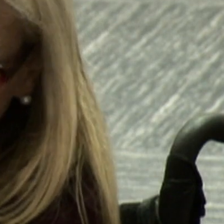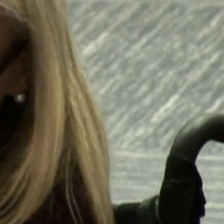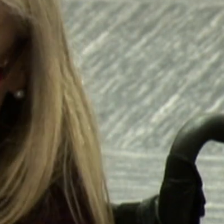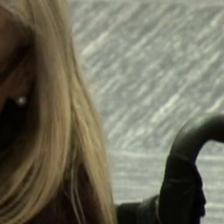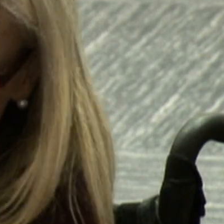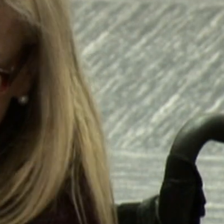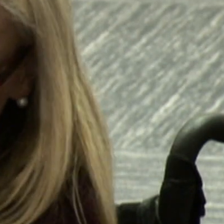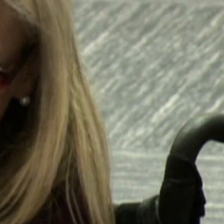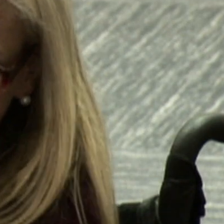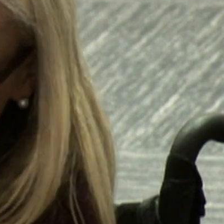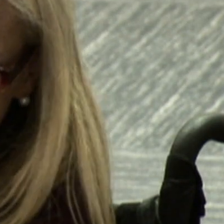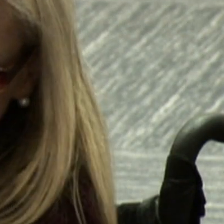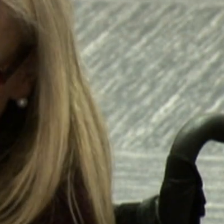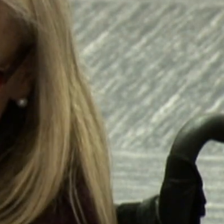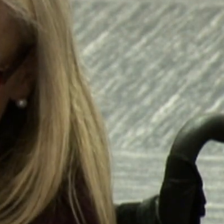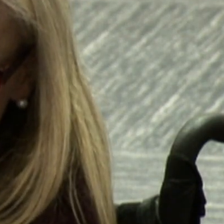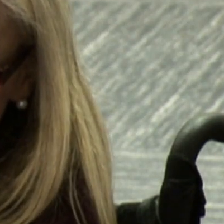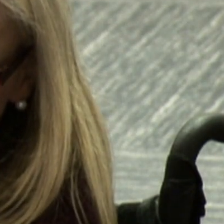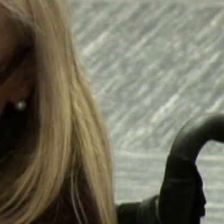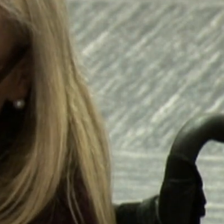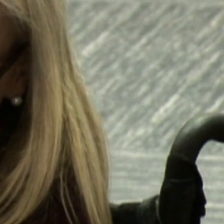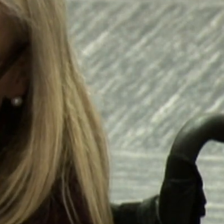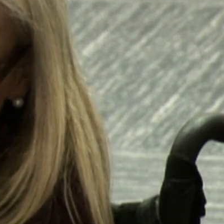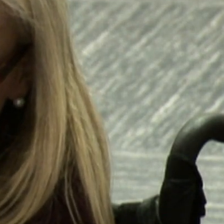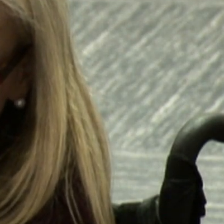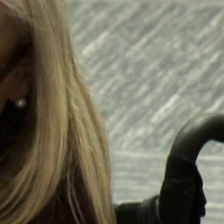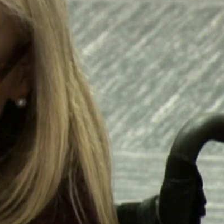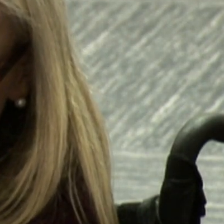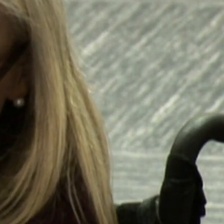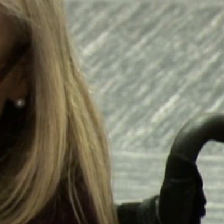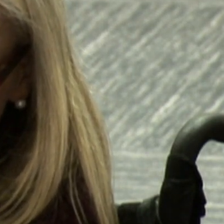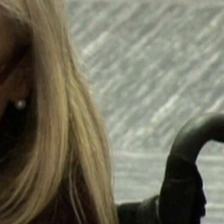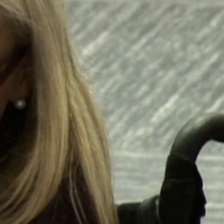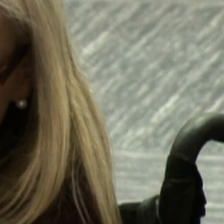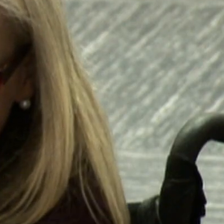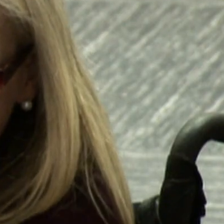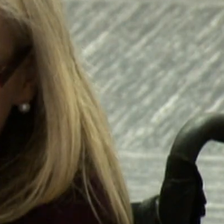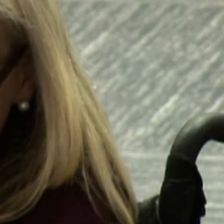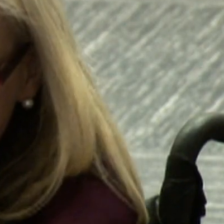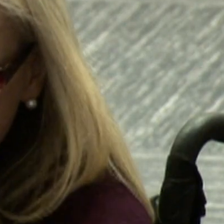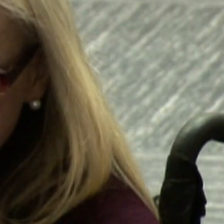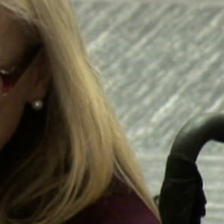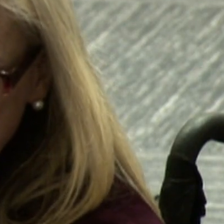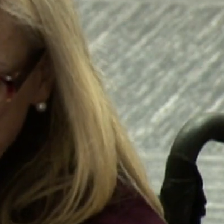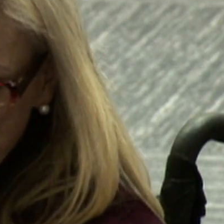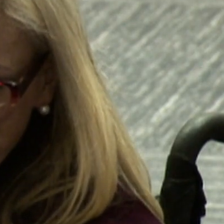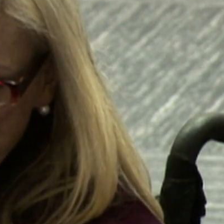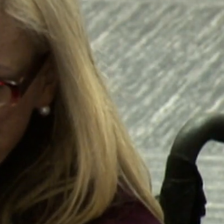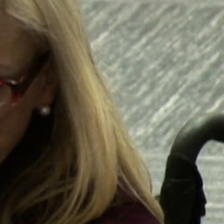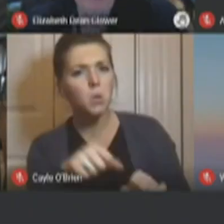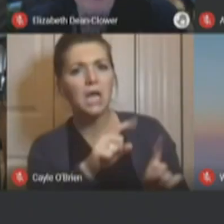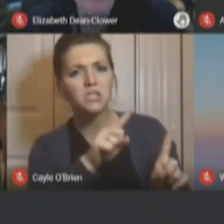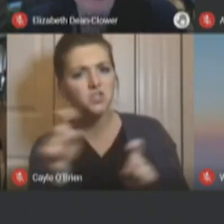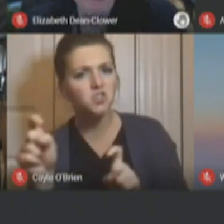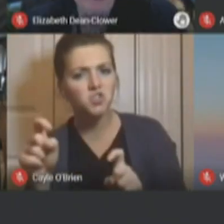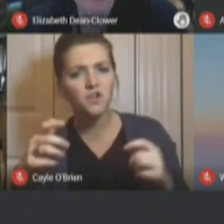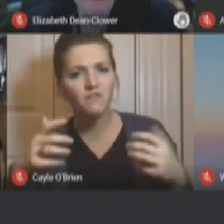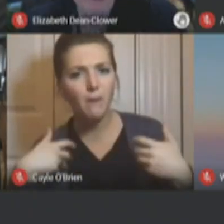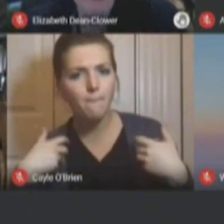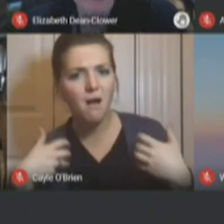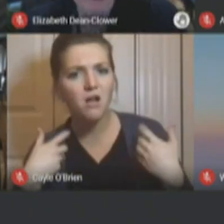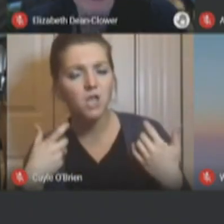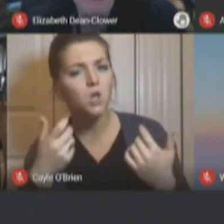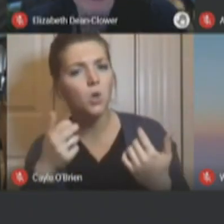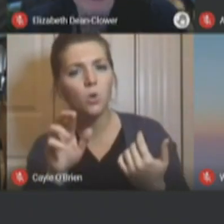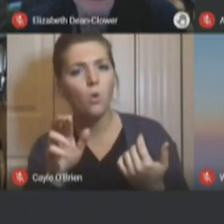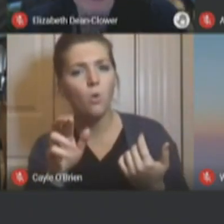out categories in like a Word document. Why don't I do that? No, I mean, you can do it in SurveyMonkey or whatever, I just needed